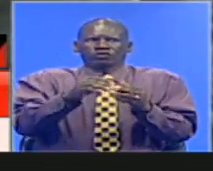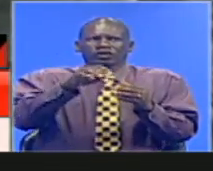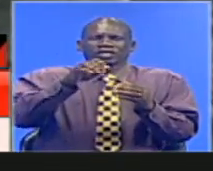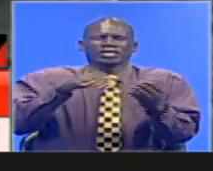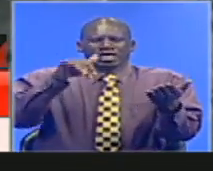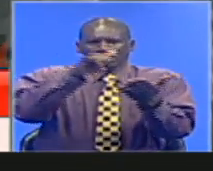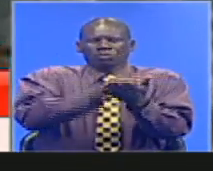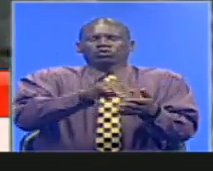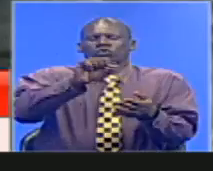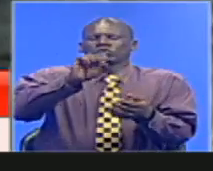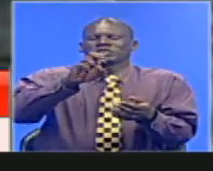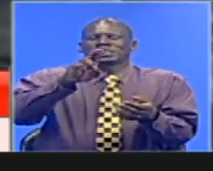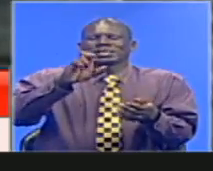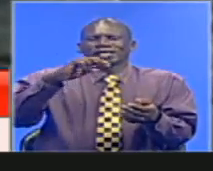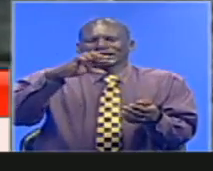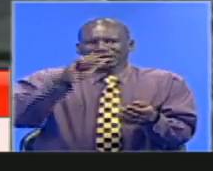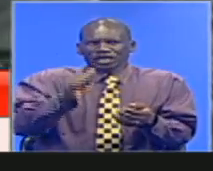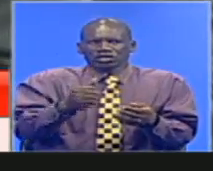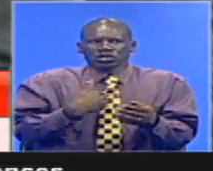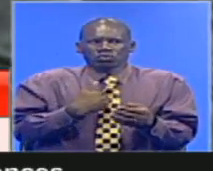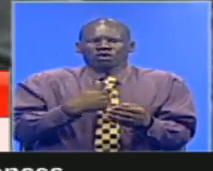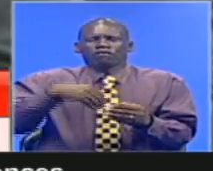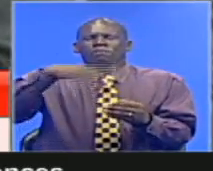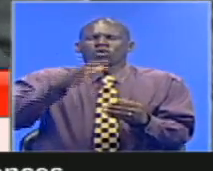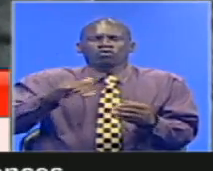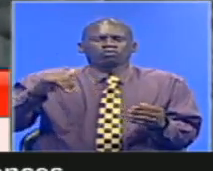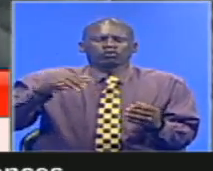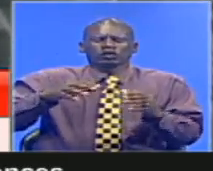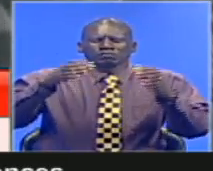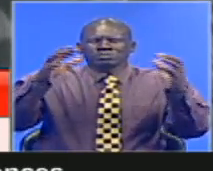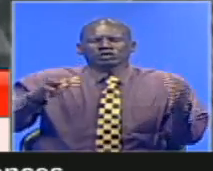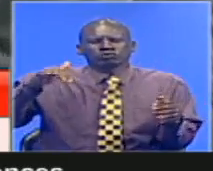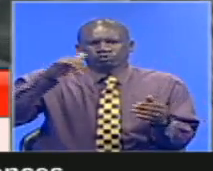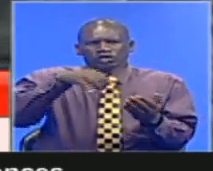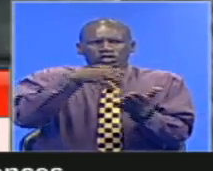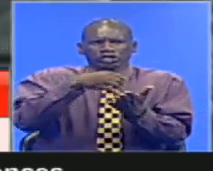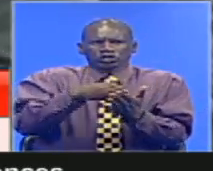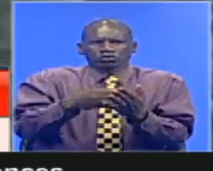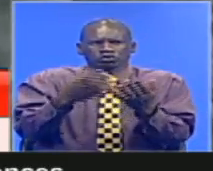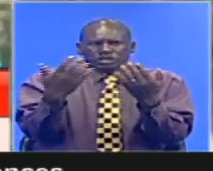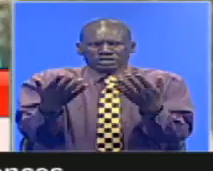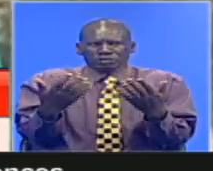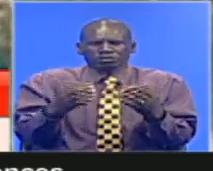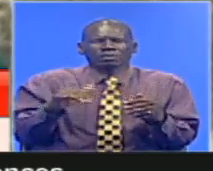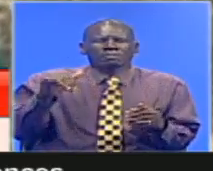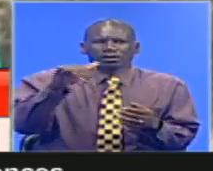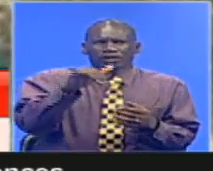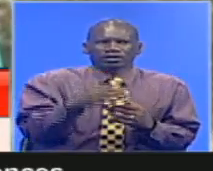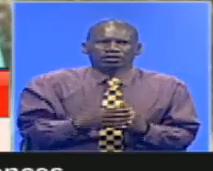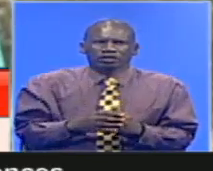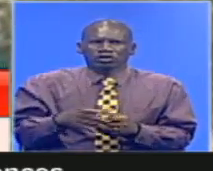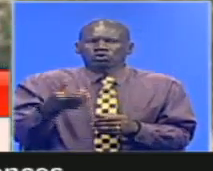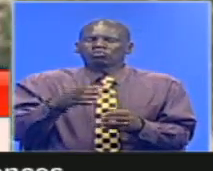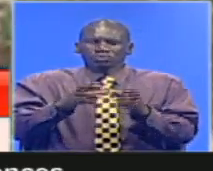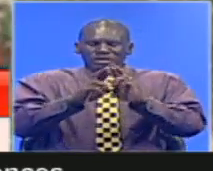Airstrip to accommodate larger flights, including light cargo planes. We will remain